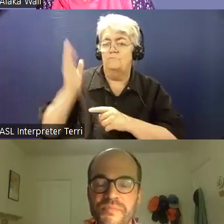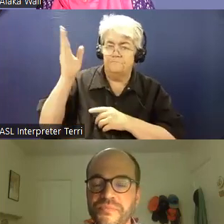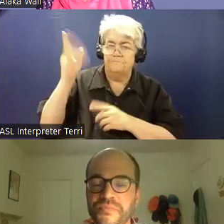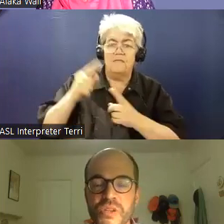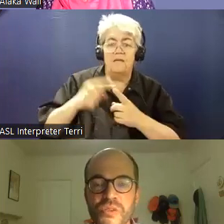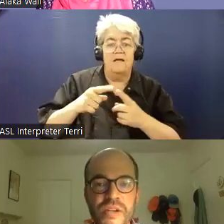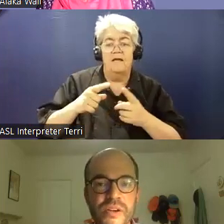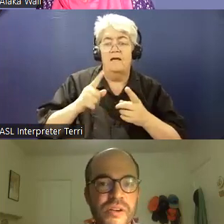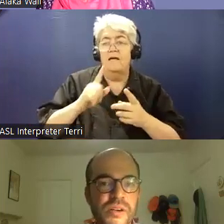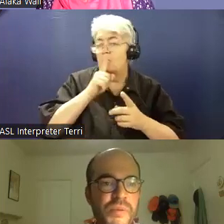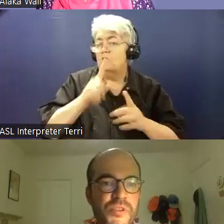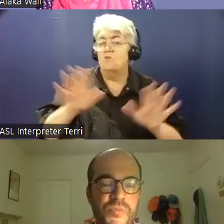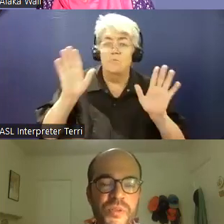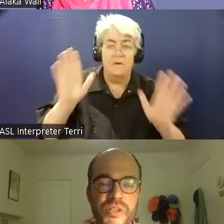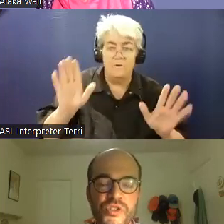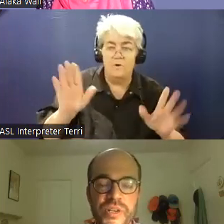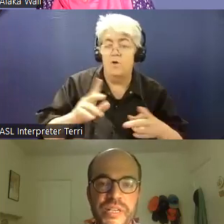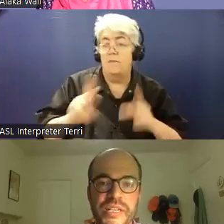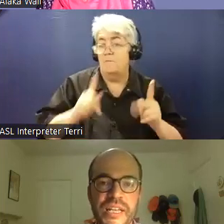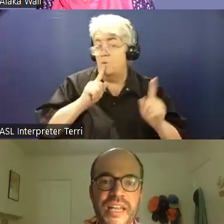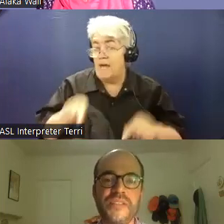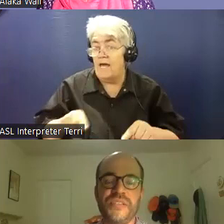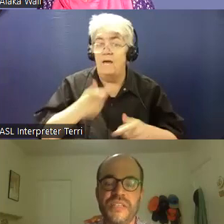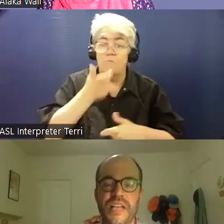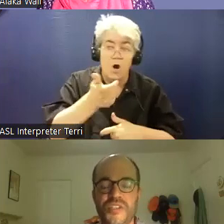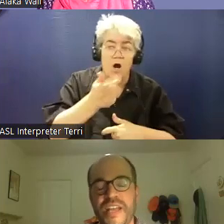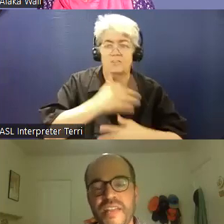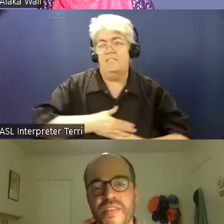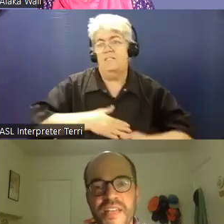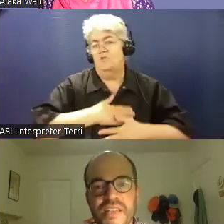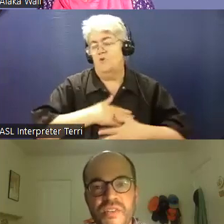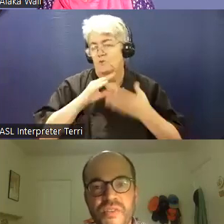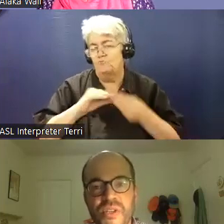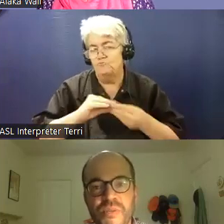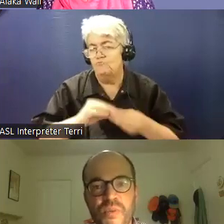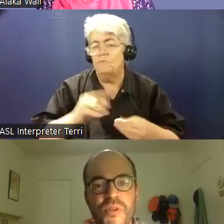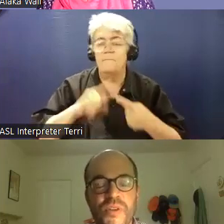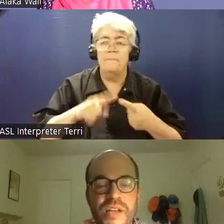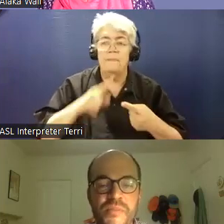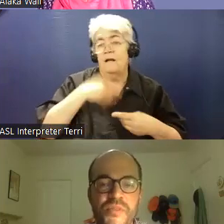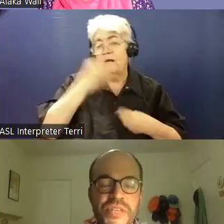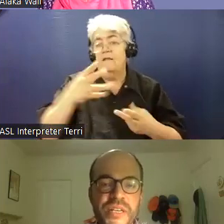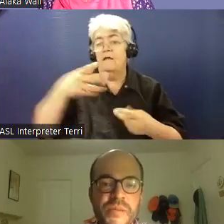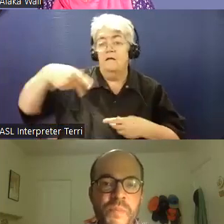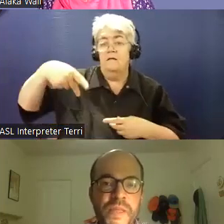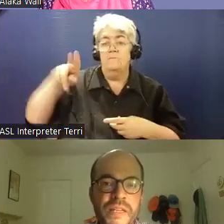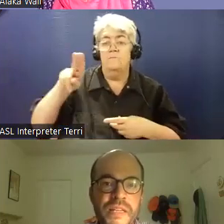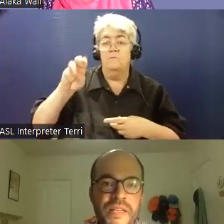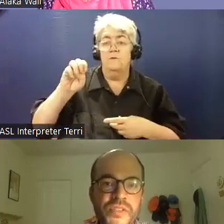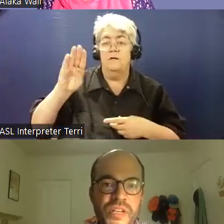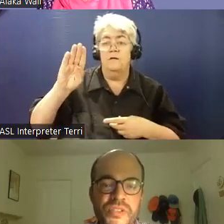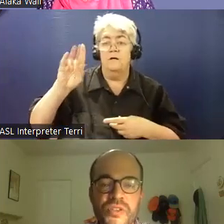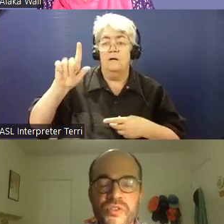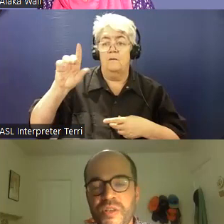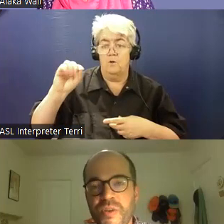accounts, great. Our membership really enjoyed it. And I should add that the Pueblo Grande Museum